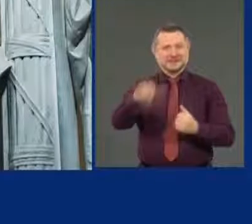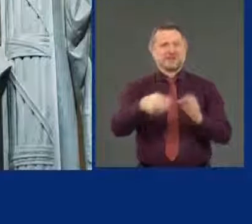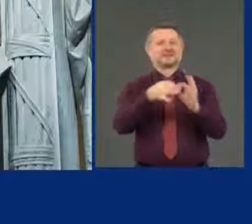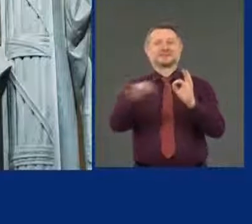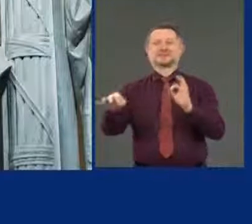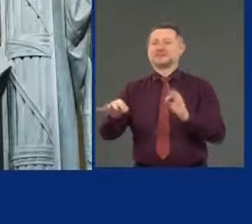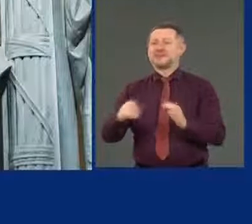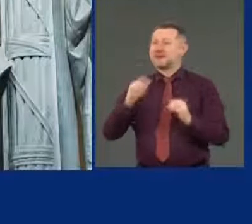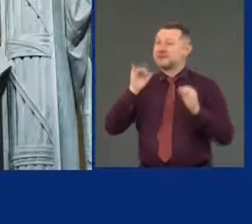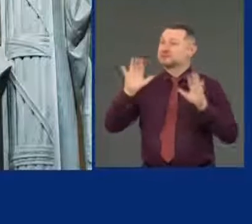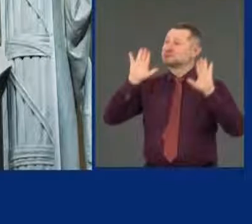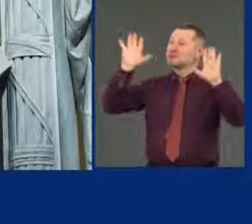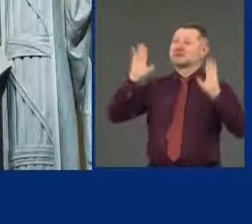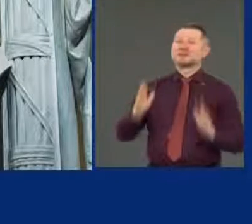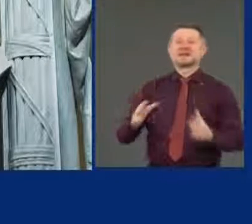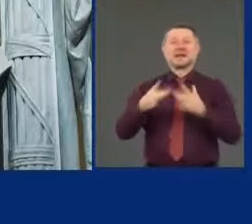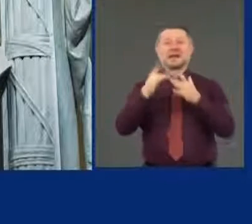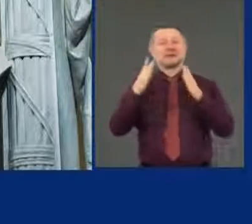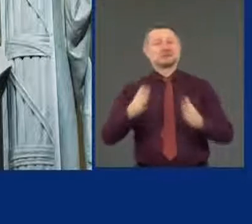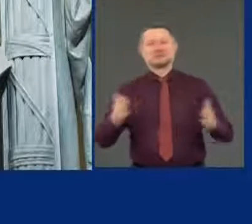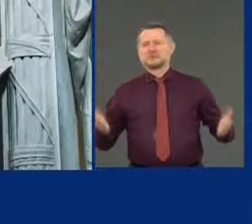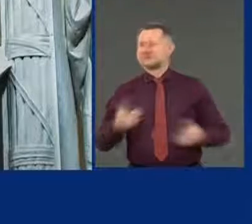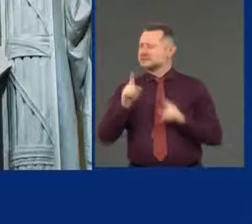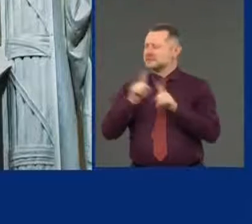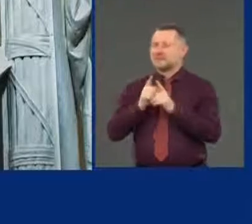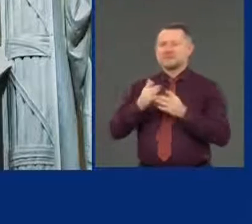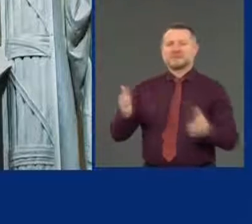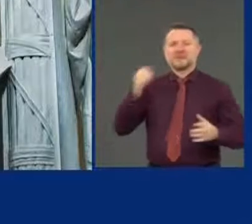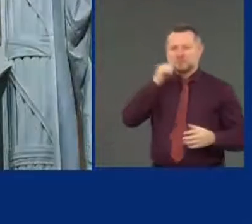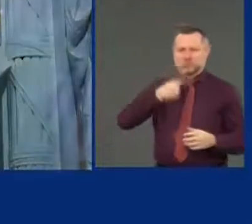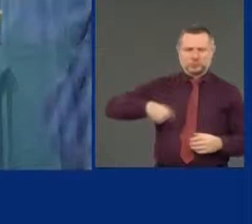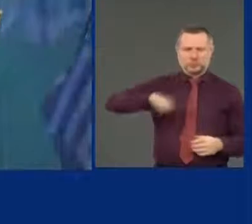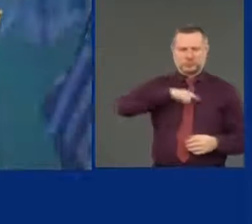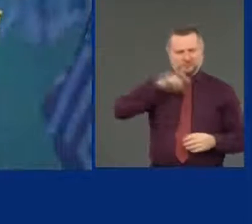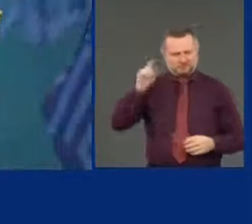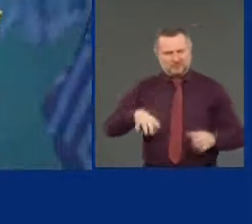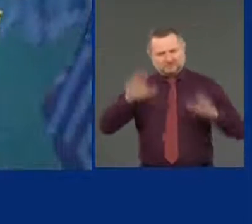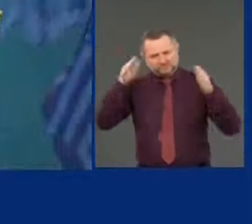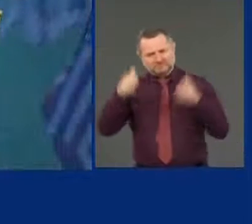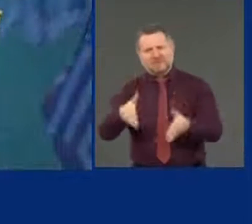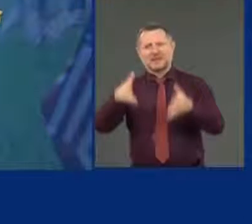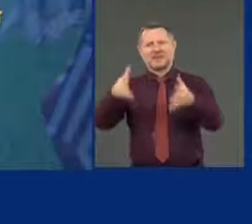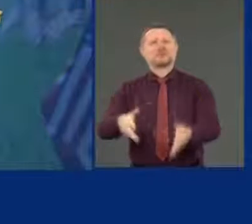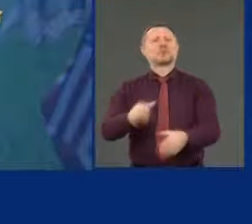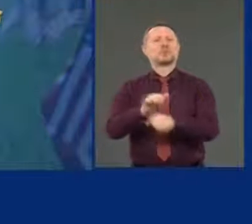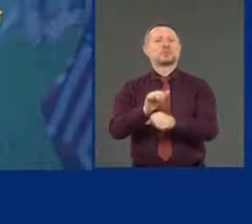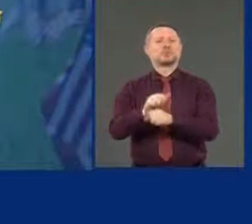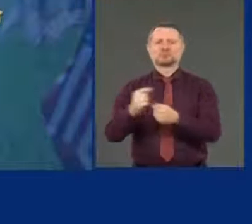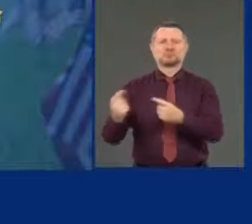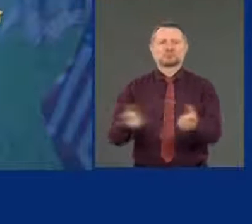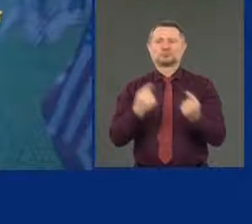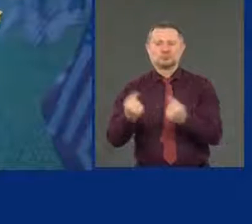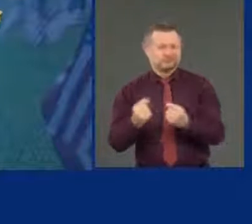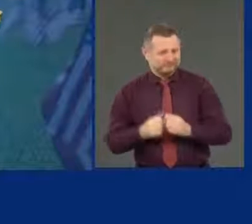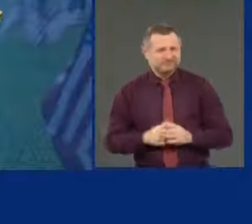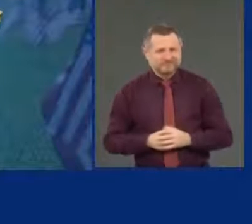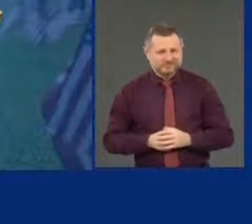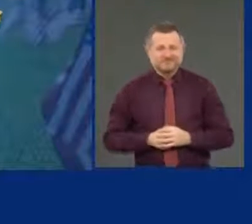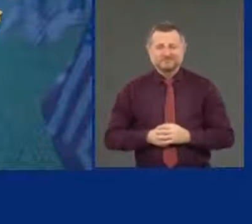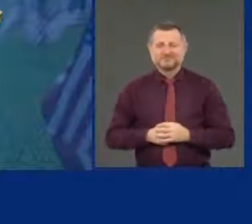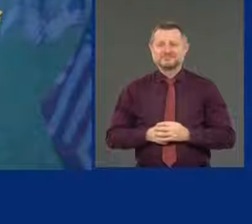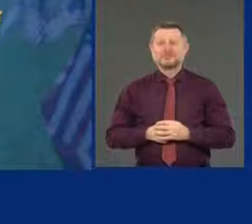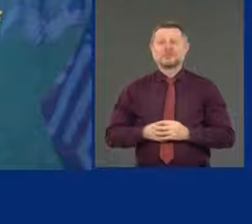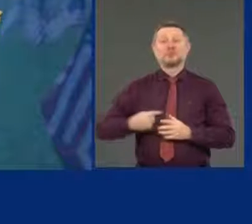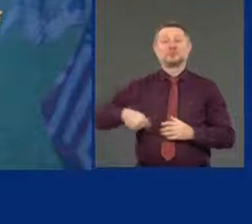leader of this country has said. It's about dedicating ourselves to the unfinished work. And we do that here